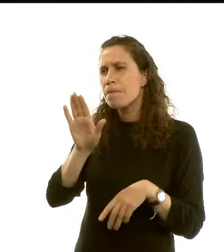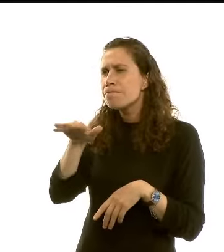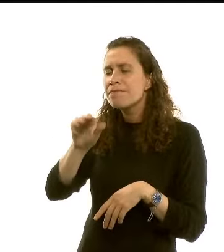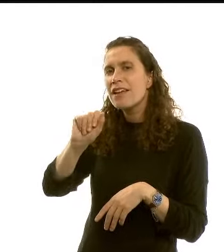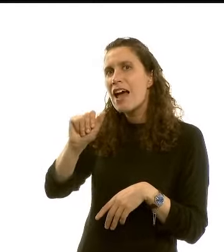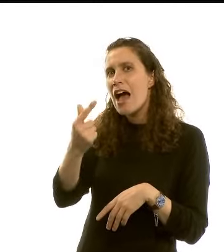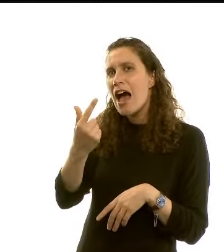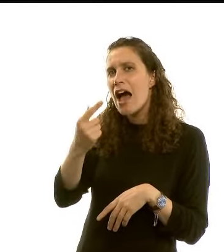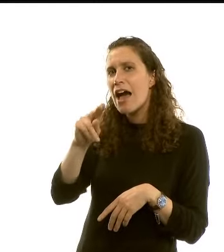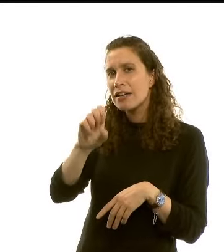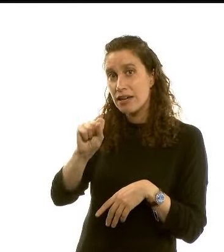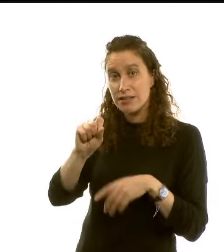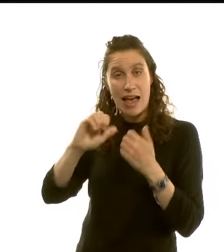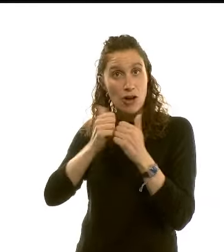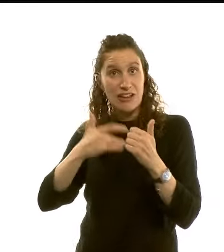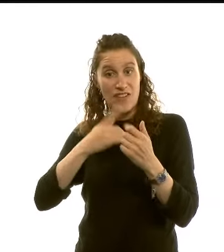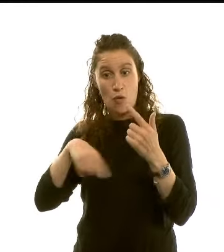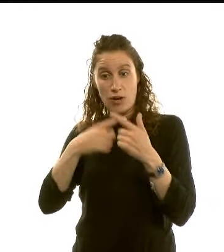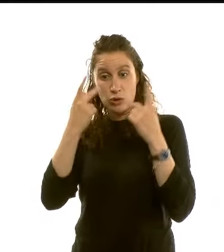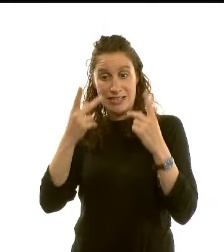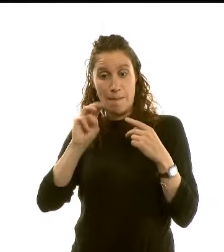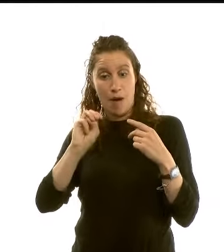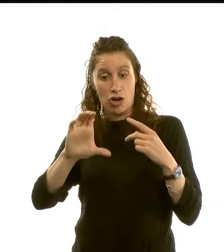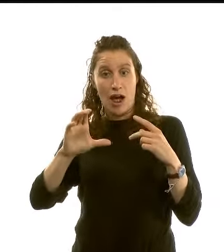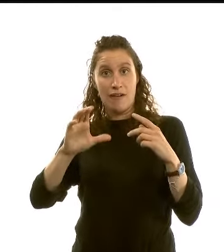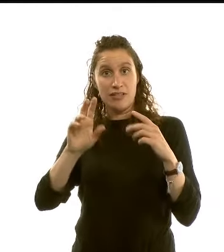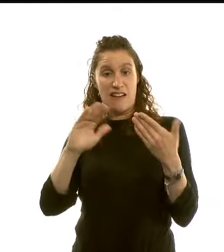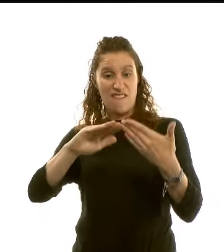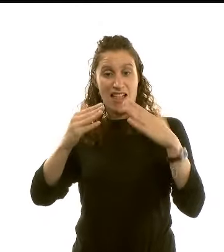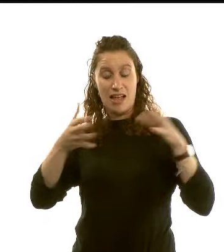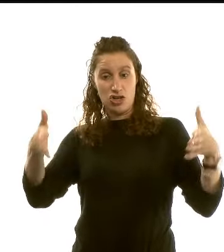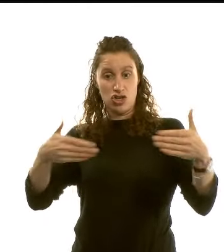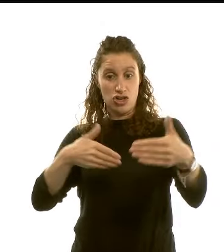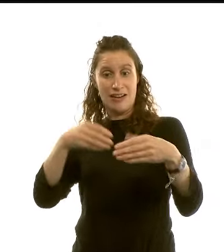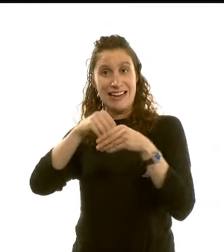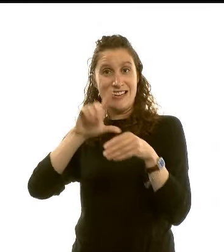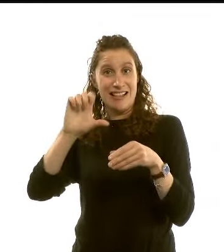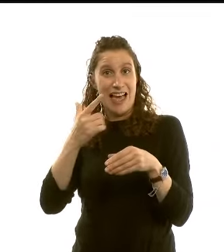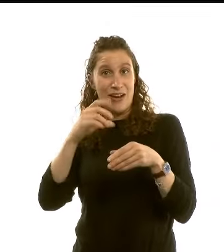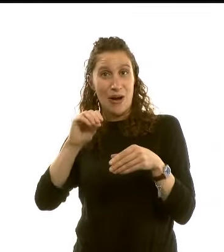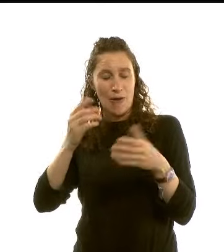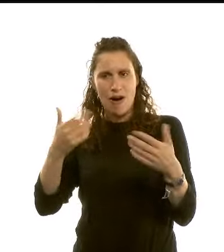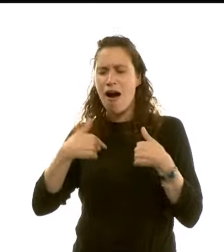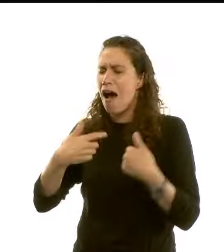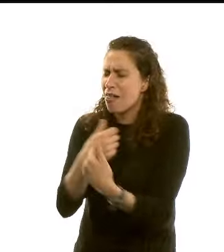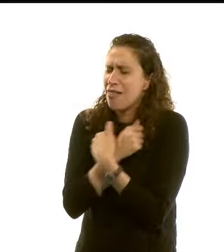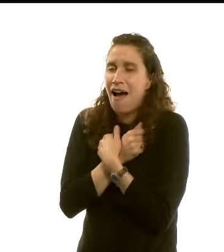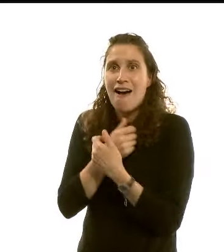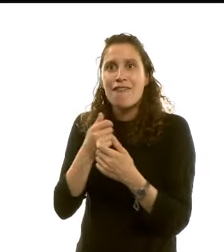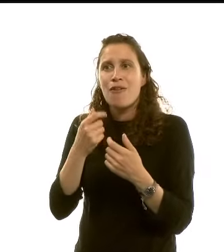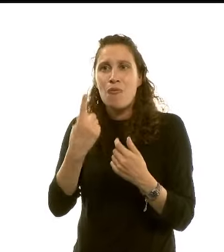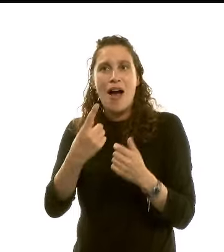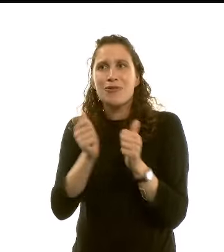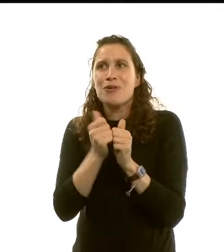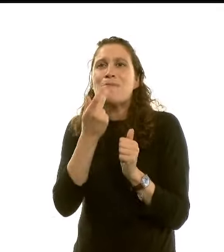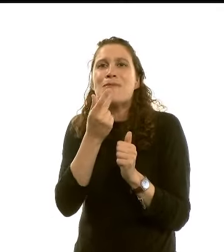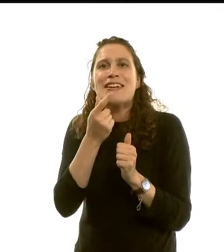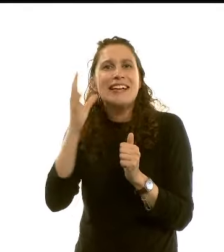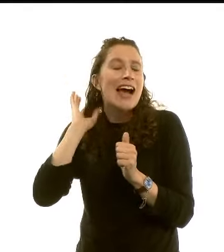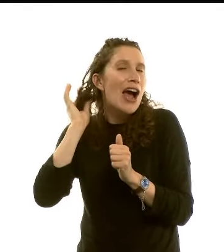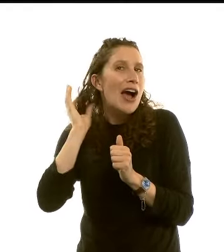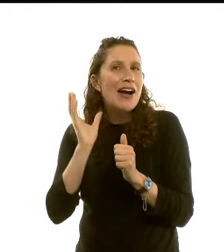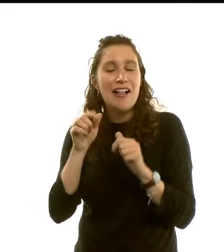feel when you see a Minecraft village built from Lego bricks? I mean, I love it. I love the character with the pink hair. And actually